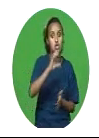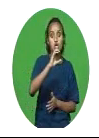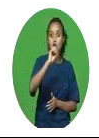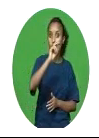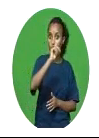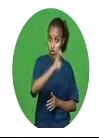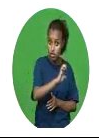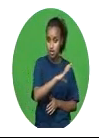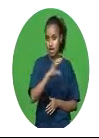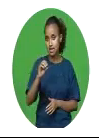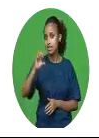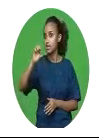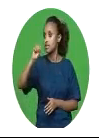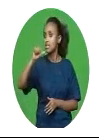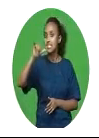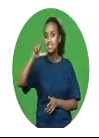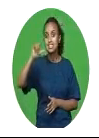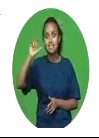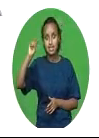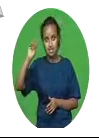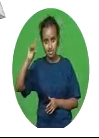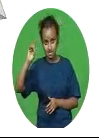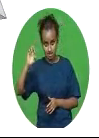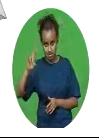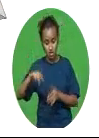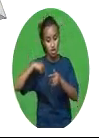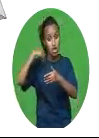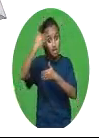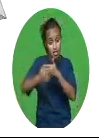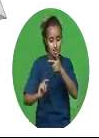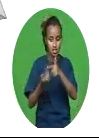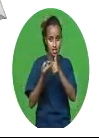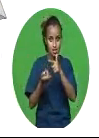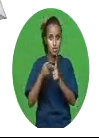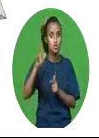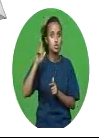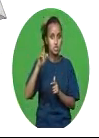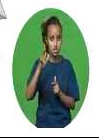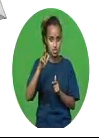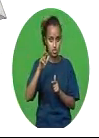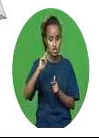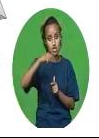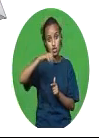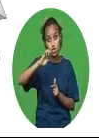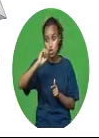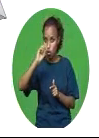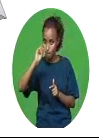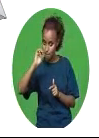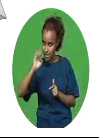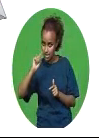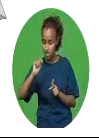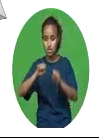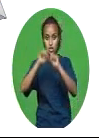cylinder. The second object is composed of three geometrical shapes. These